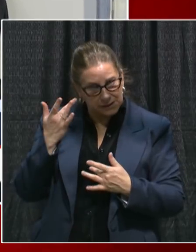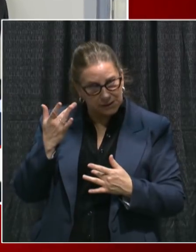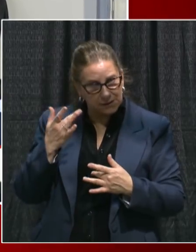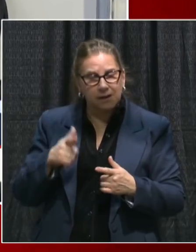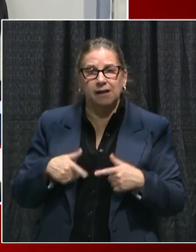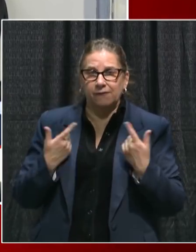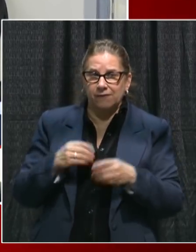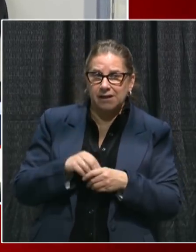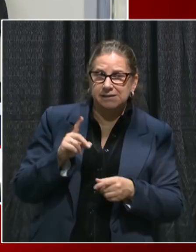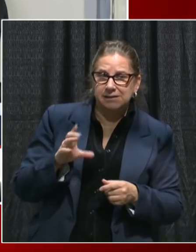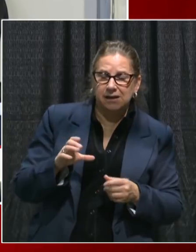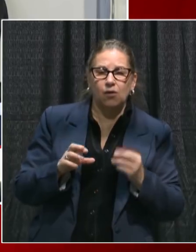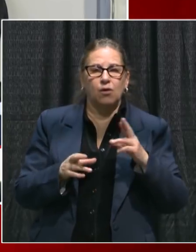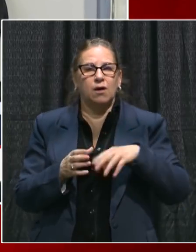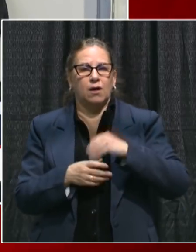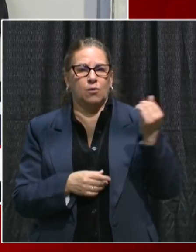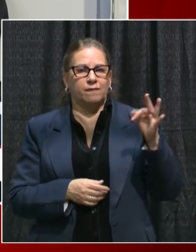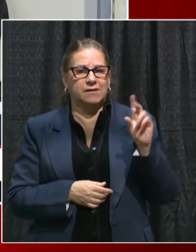continue to clarify,